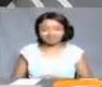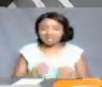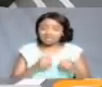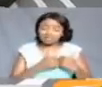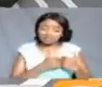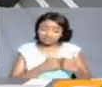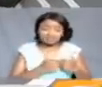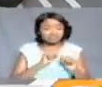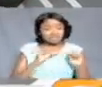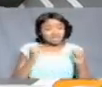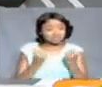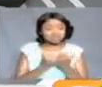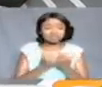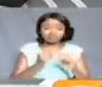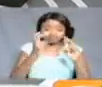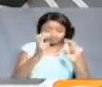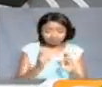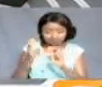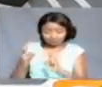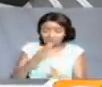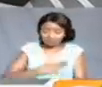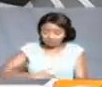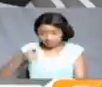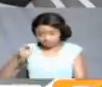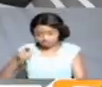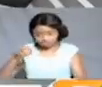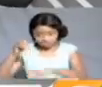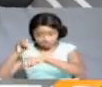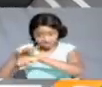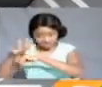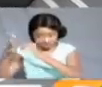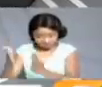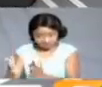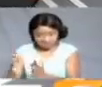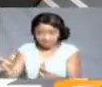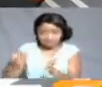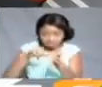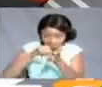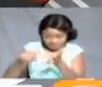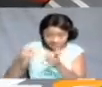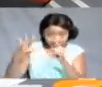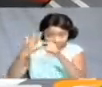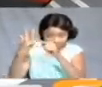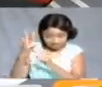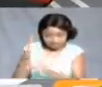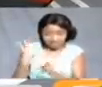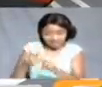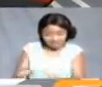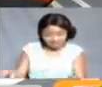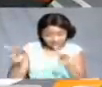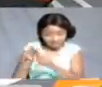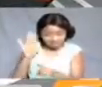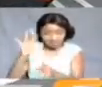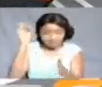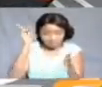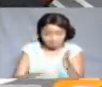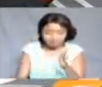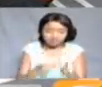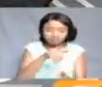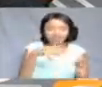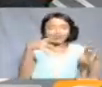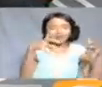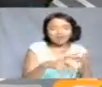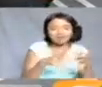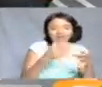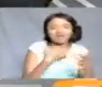know, to sit down and say, you are the influencer. Yeah. These are your branding assets. These are your brand values. You are the company that's trying